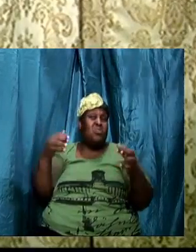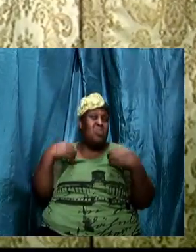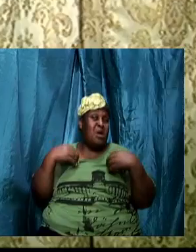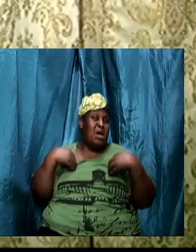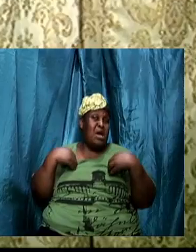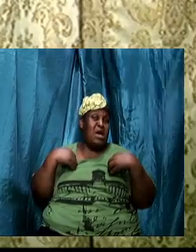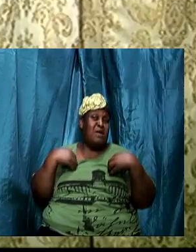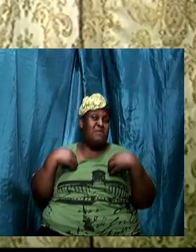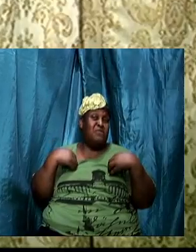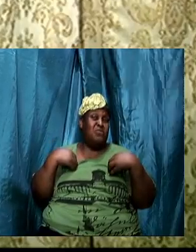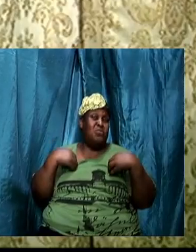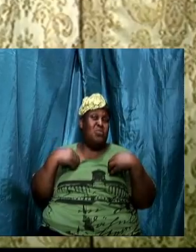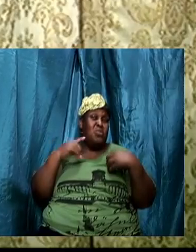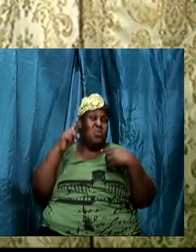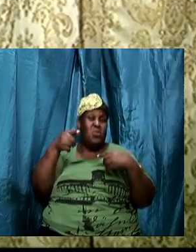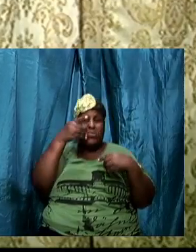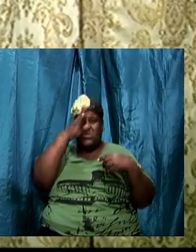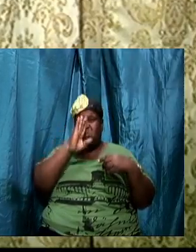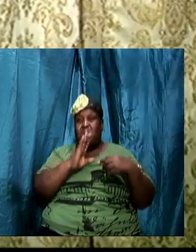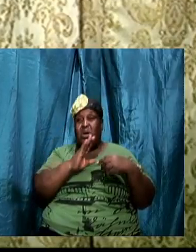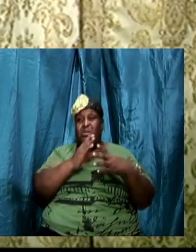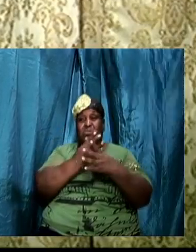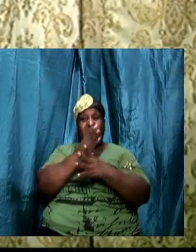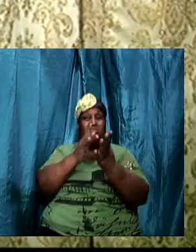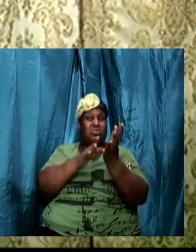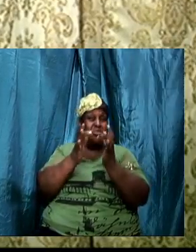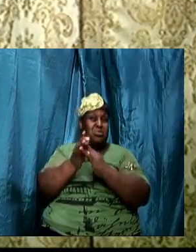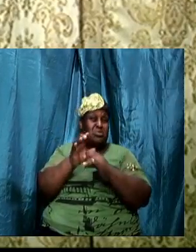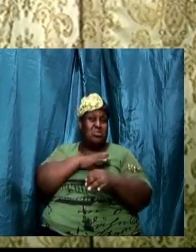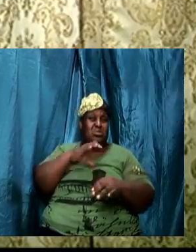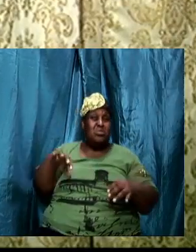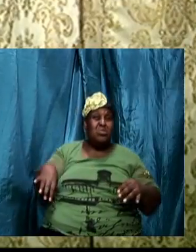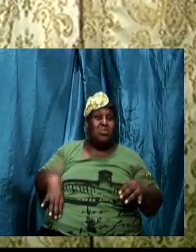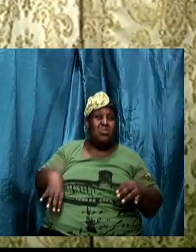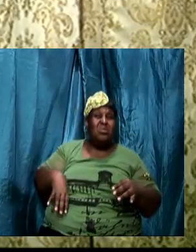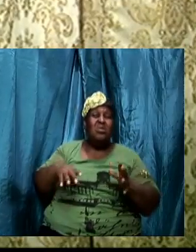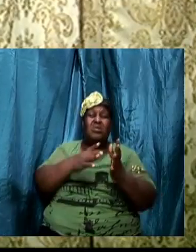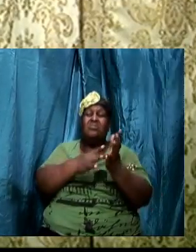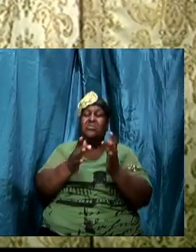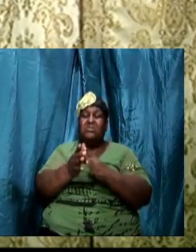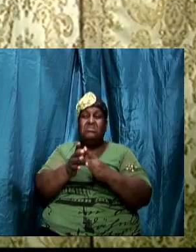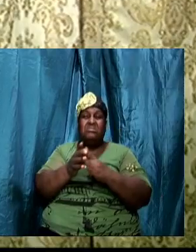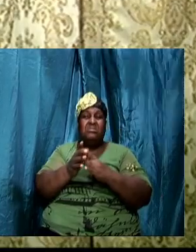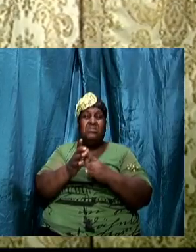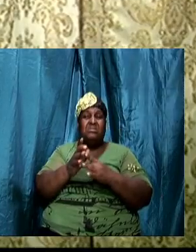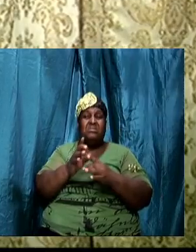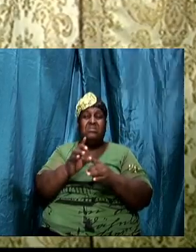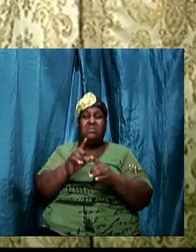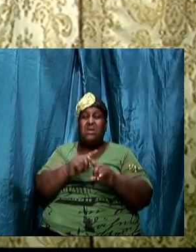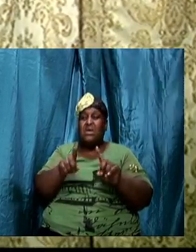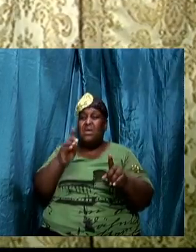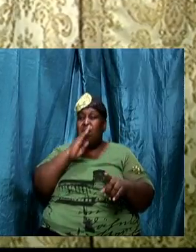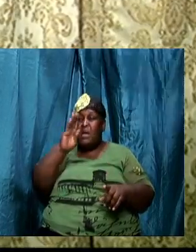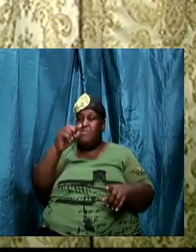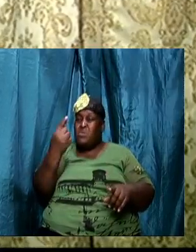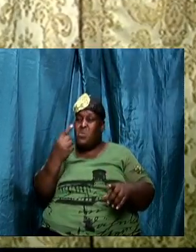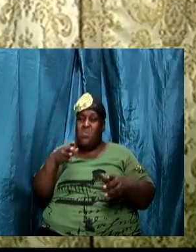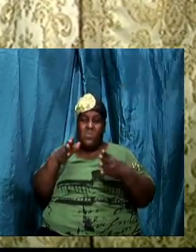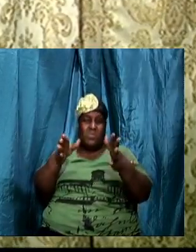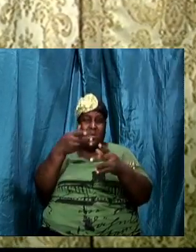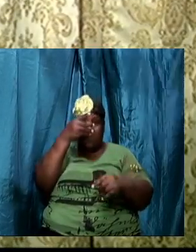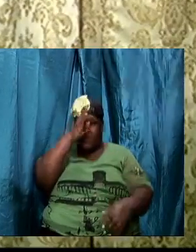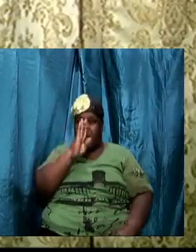Jesus Christ. There are many other ways. Jesus cannot be the only way to God. After